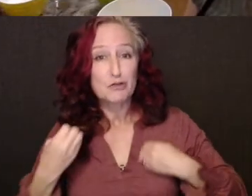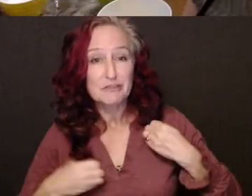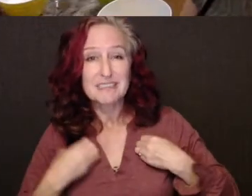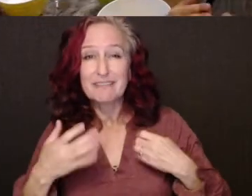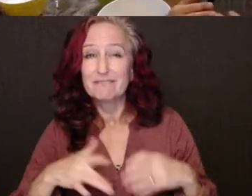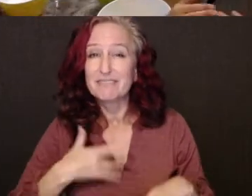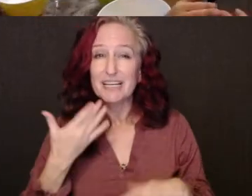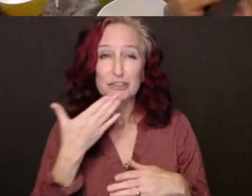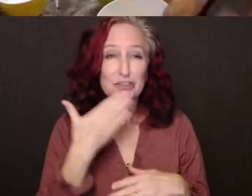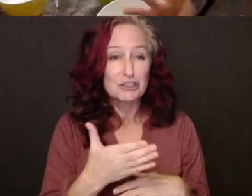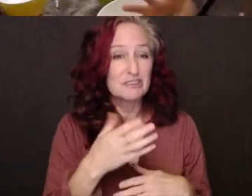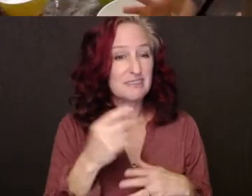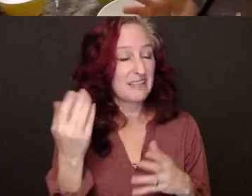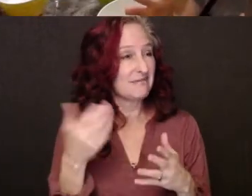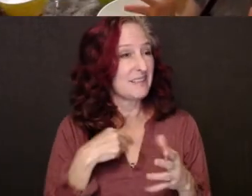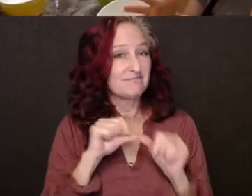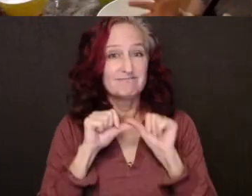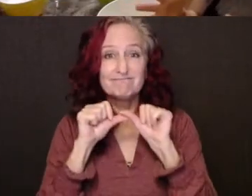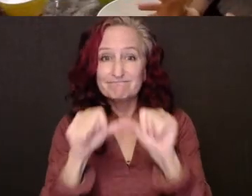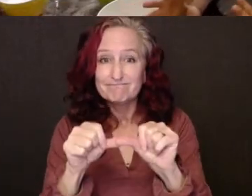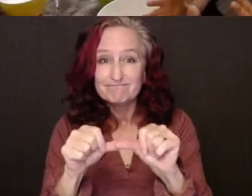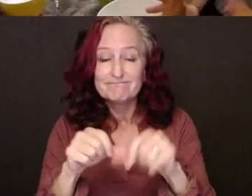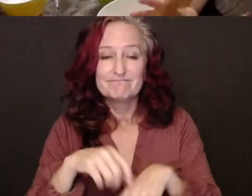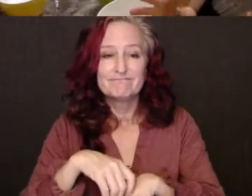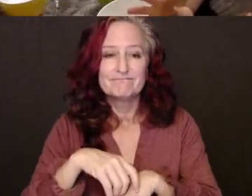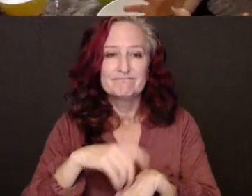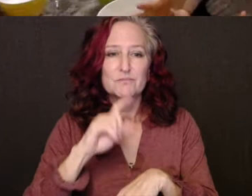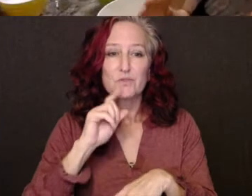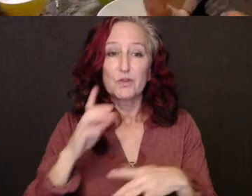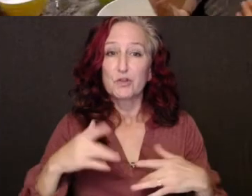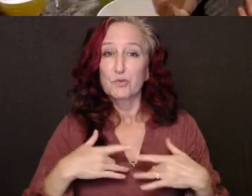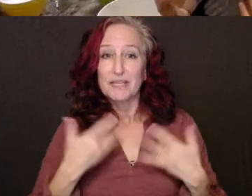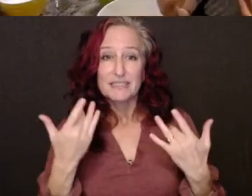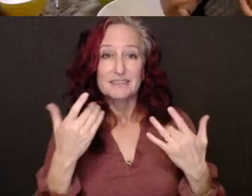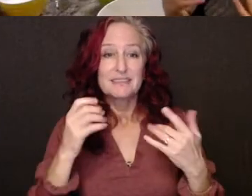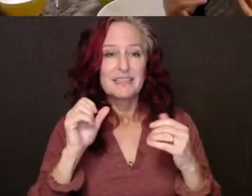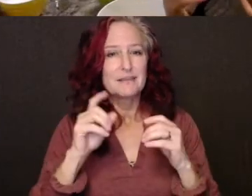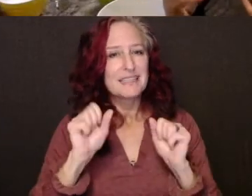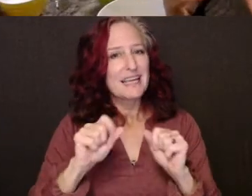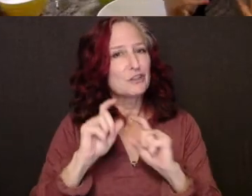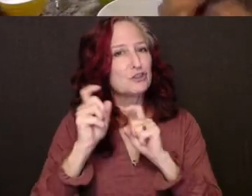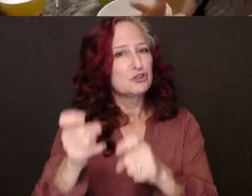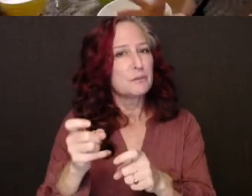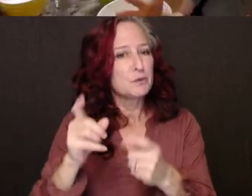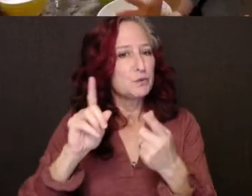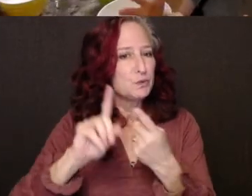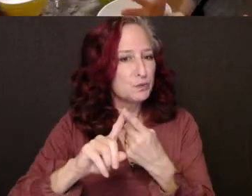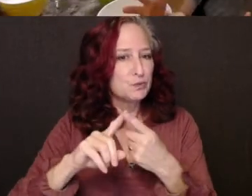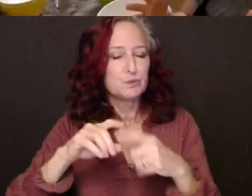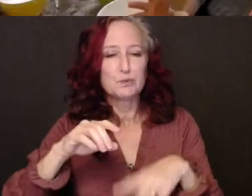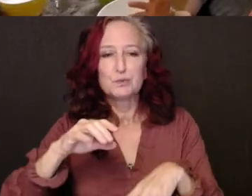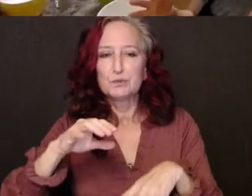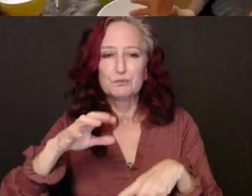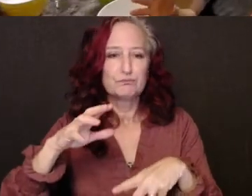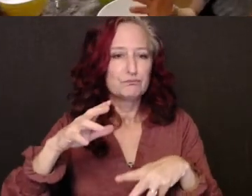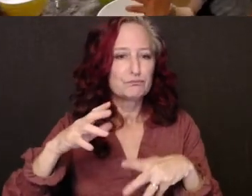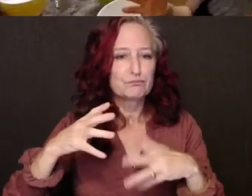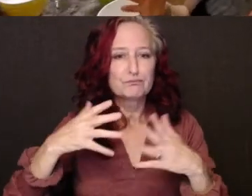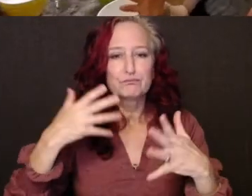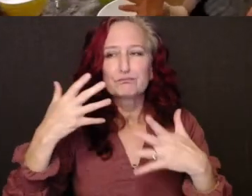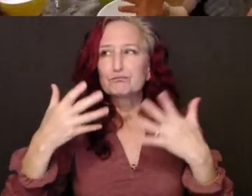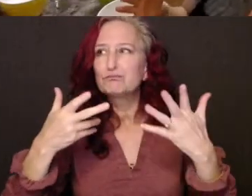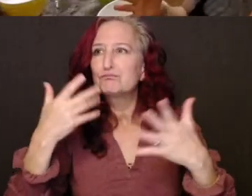to eliminate all animal products. And so I tried that, and I loved the way I felt,